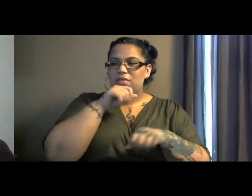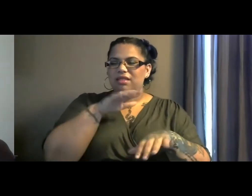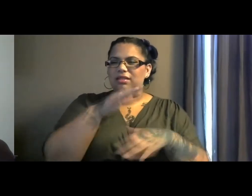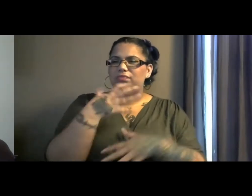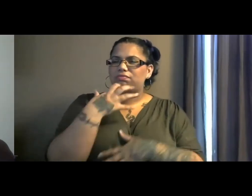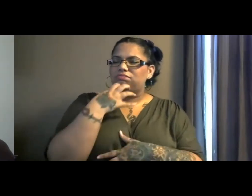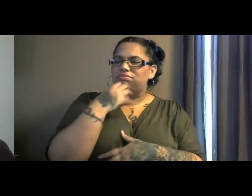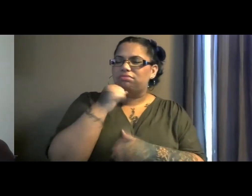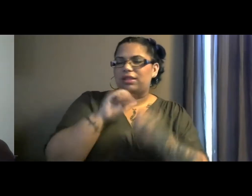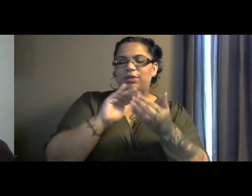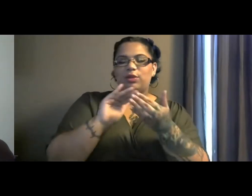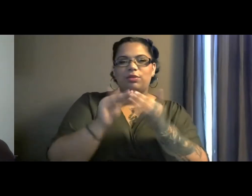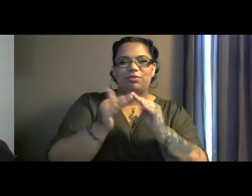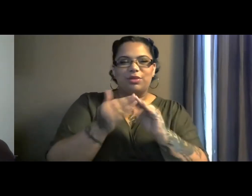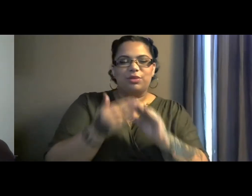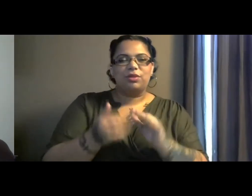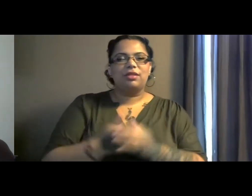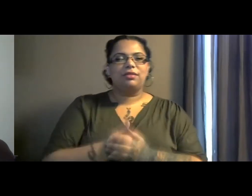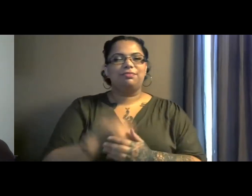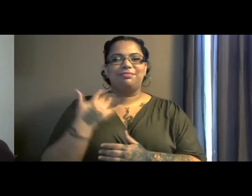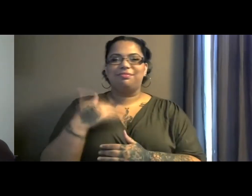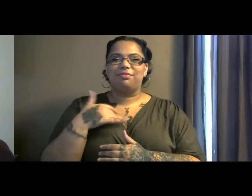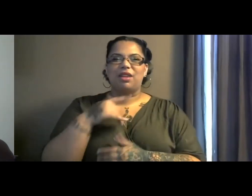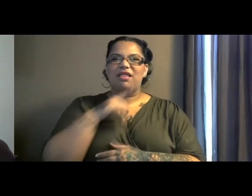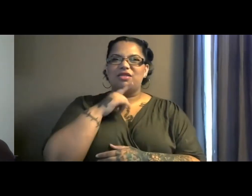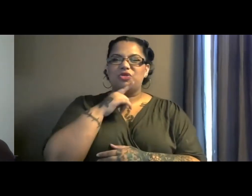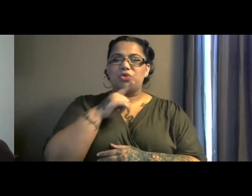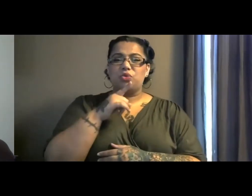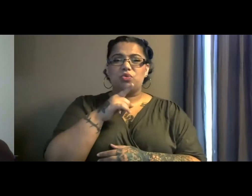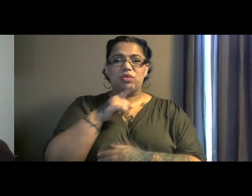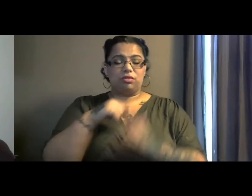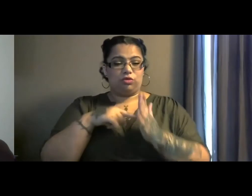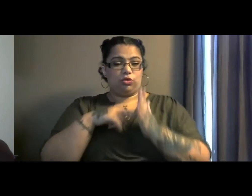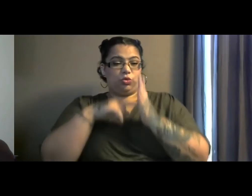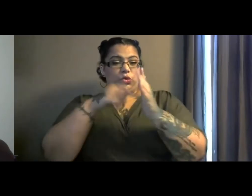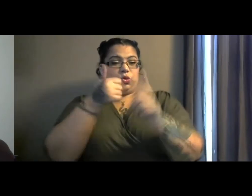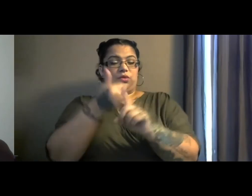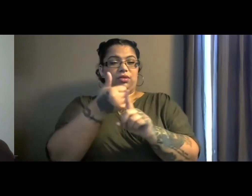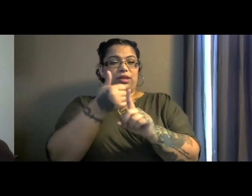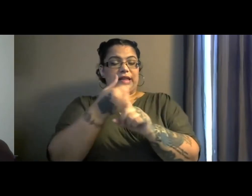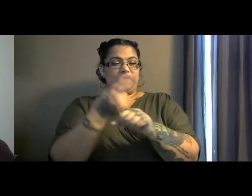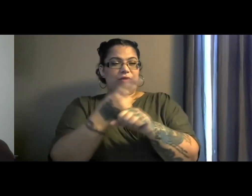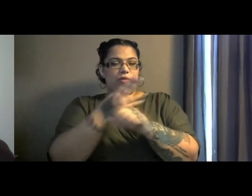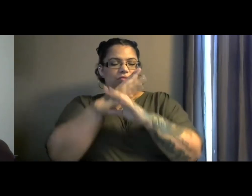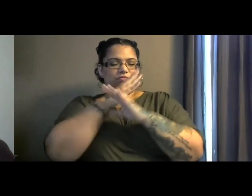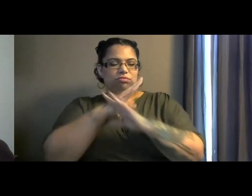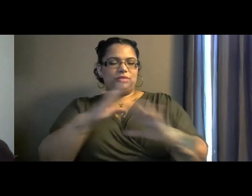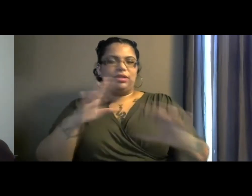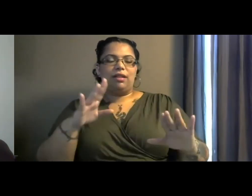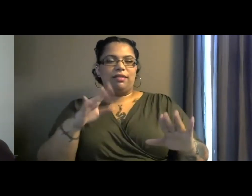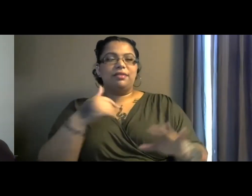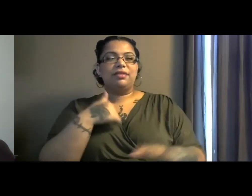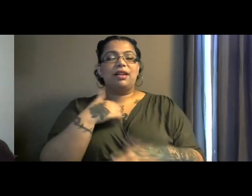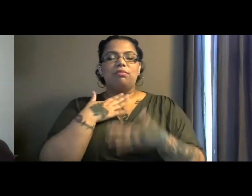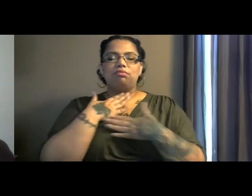the truth that reveals itself through the silence. How grateful I am to